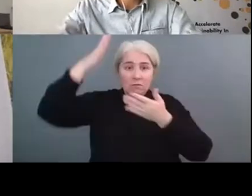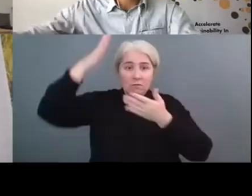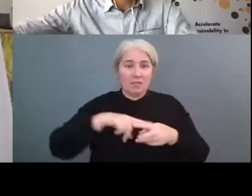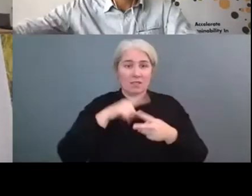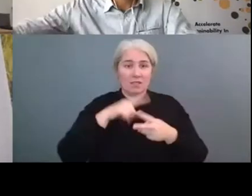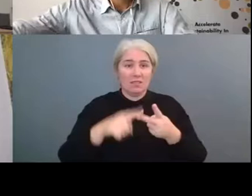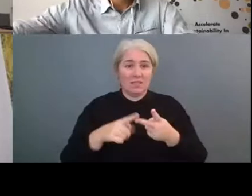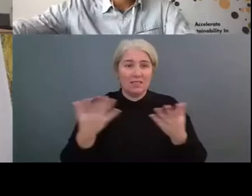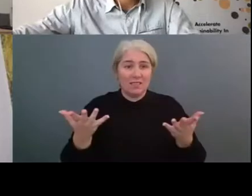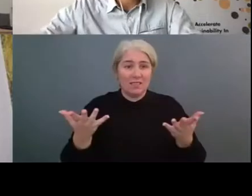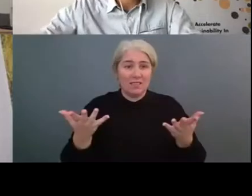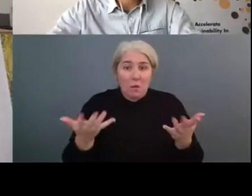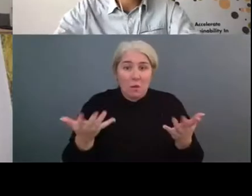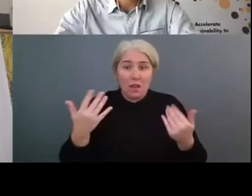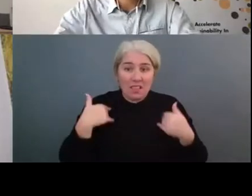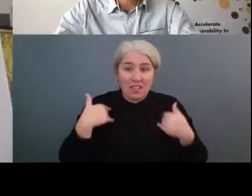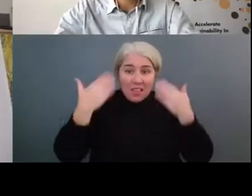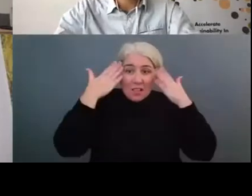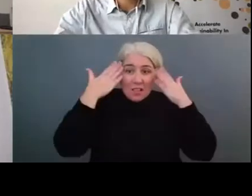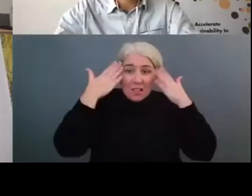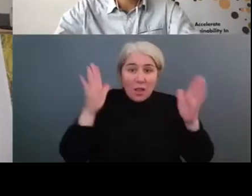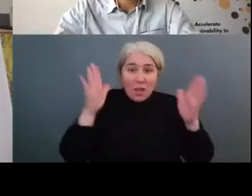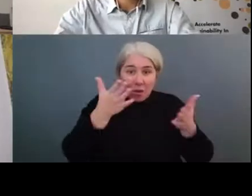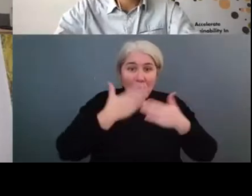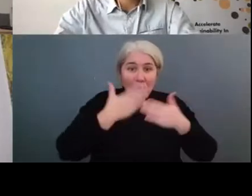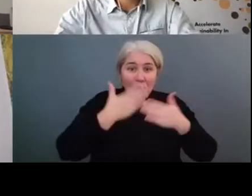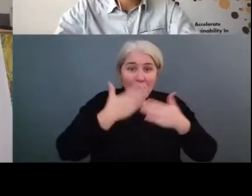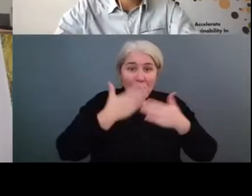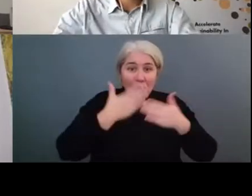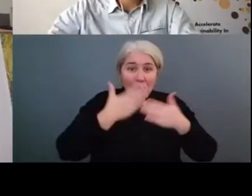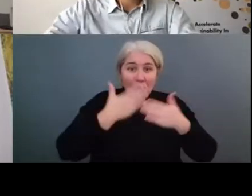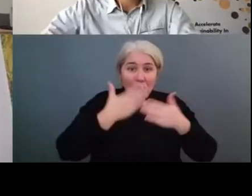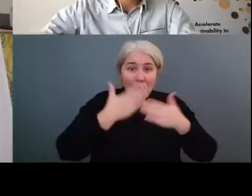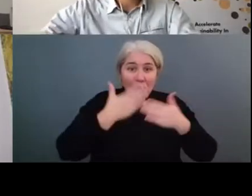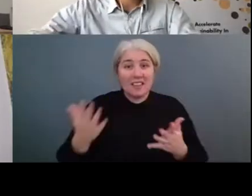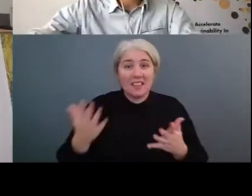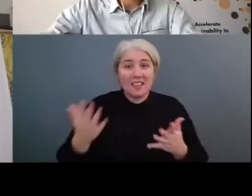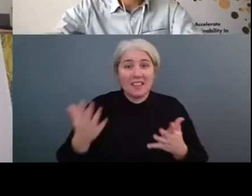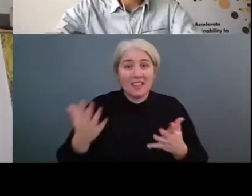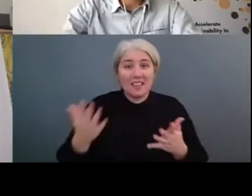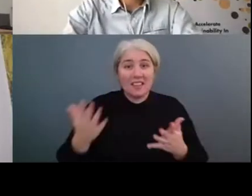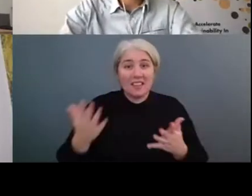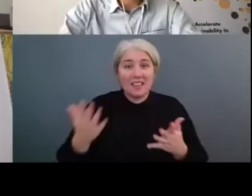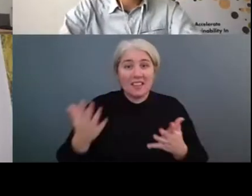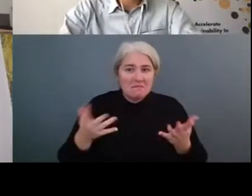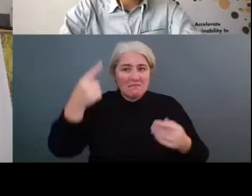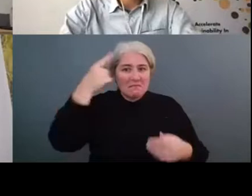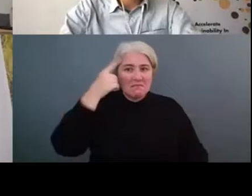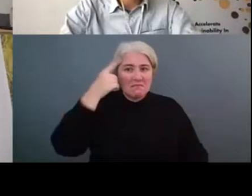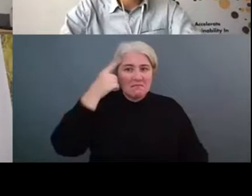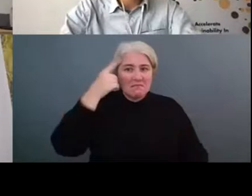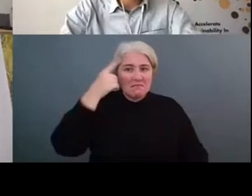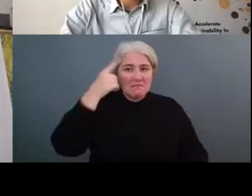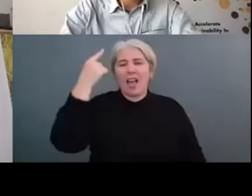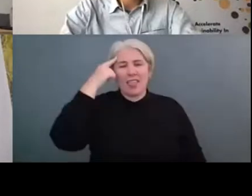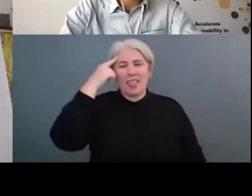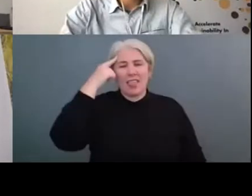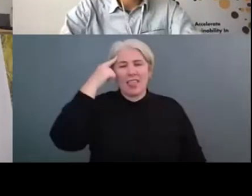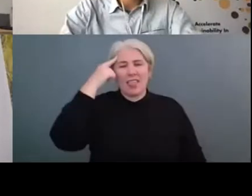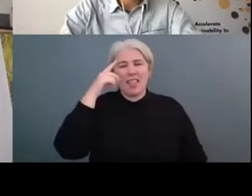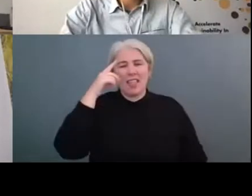I don't know who wants to answer that. I think it's both. I think you have to have the financial